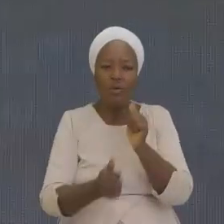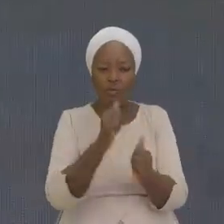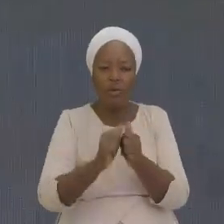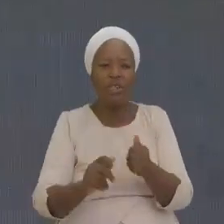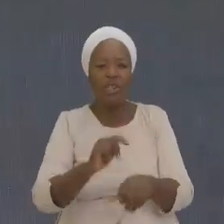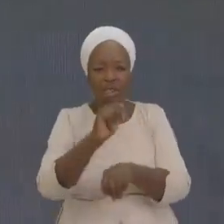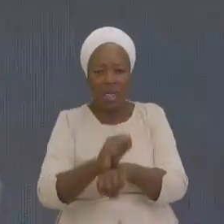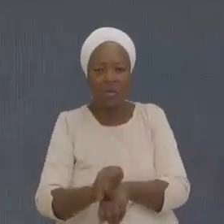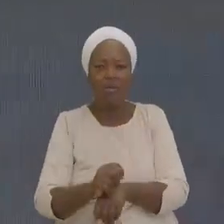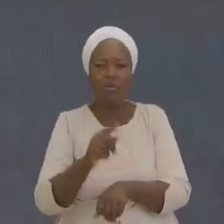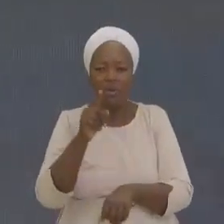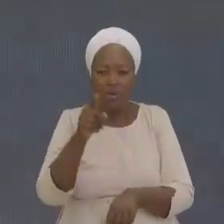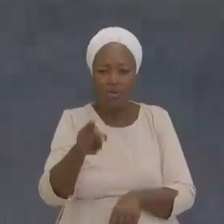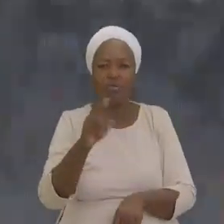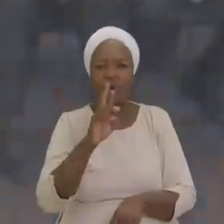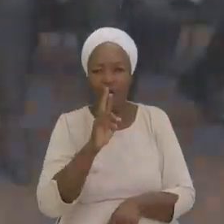temple ye